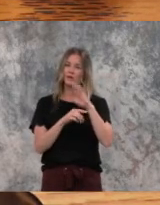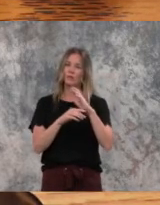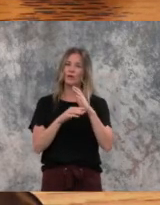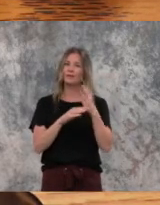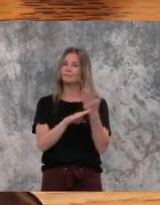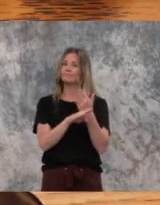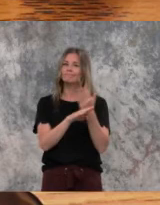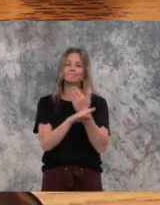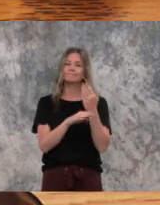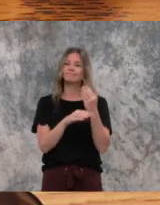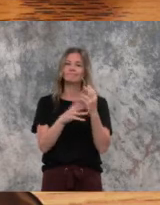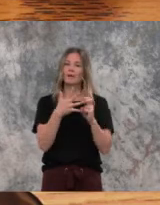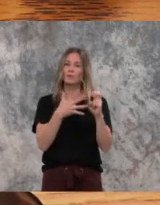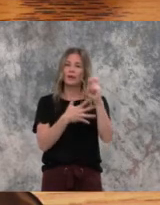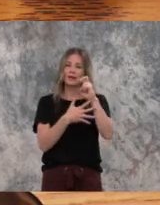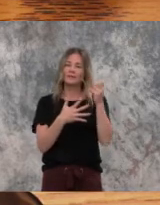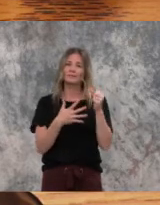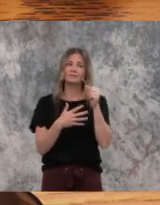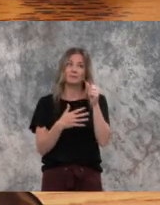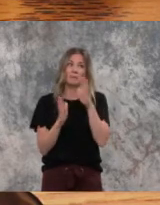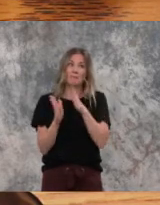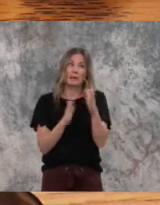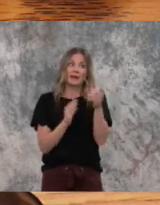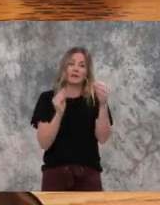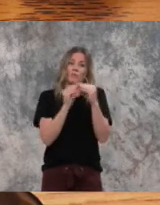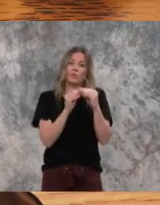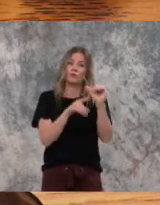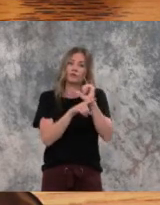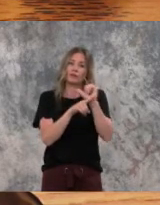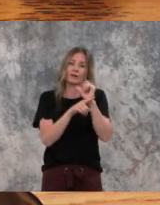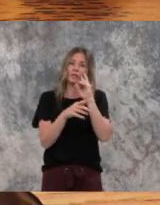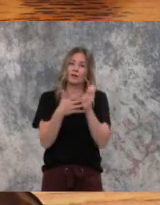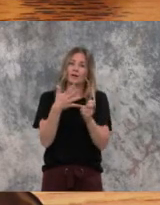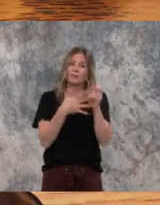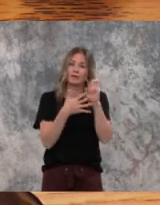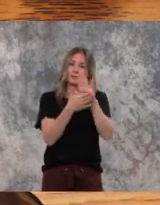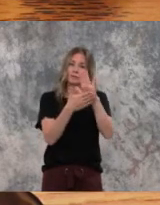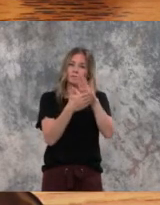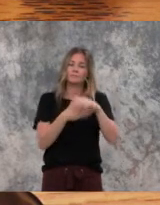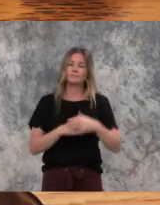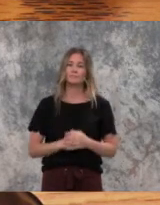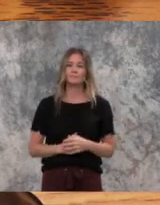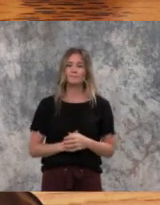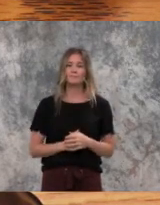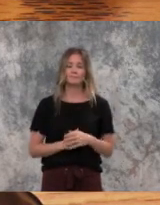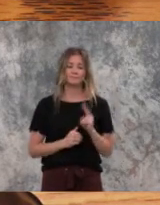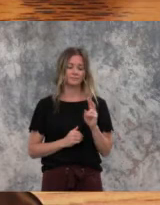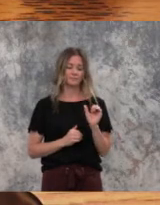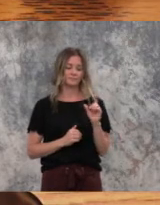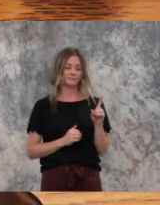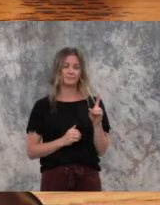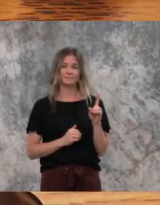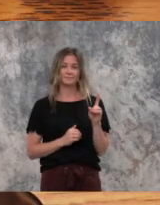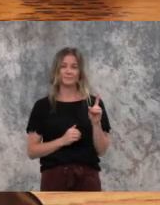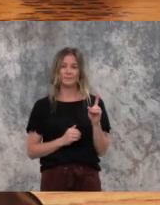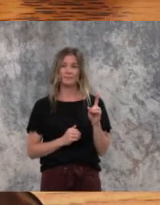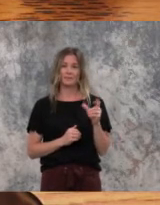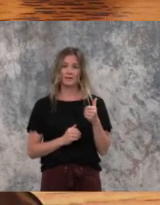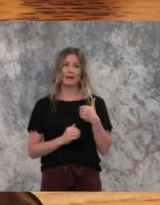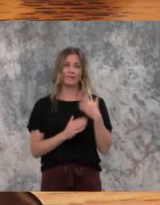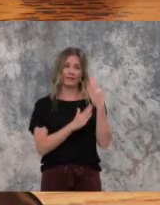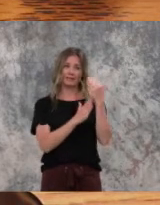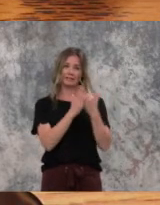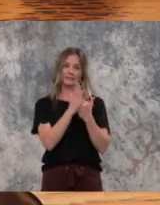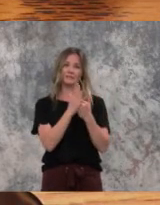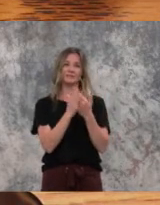And are you planning on taking any further training or upgrading? Voice of Albertans with Disabilities has a list